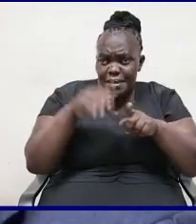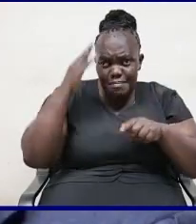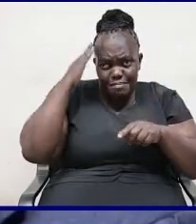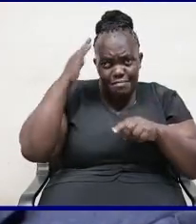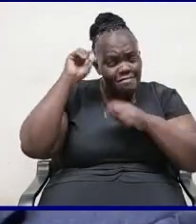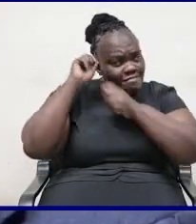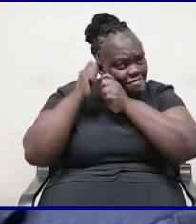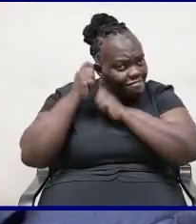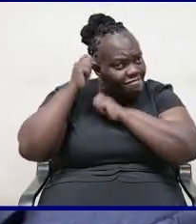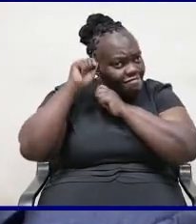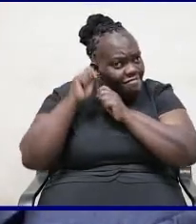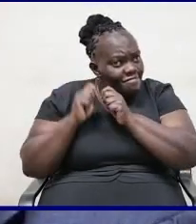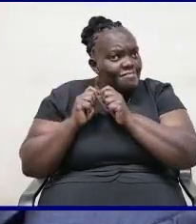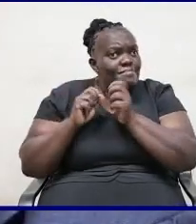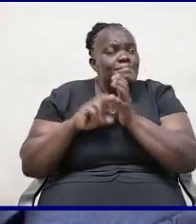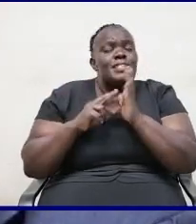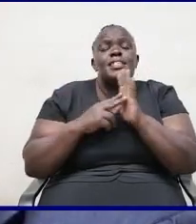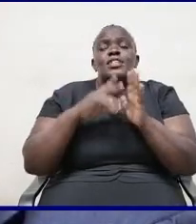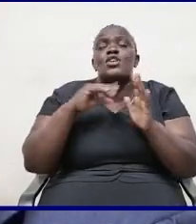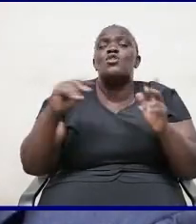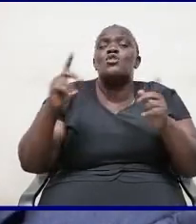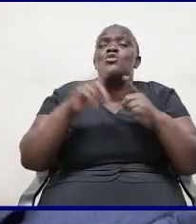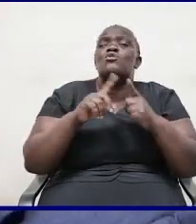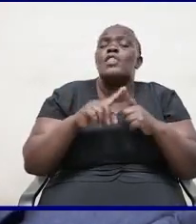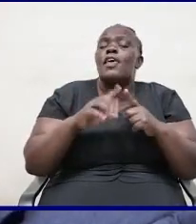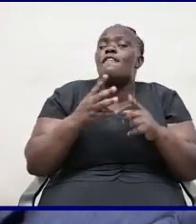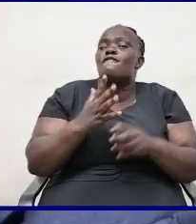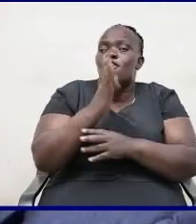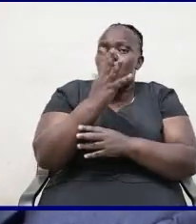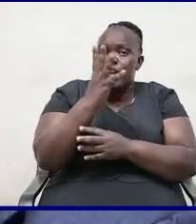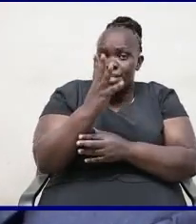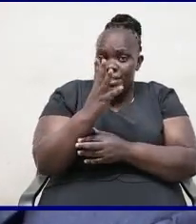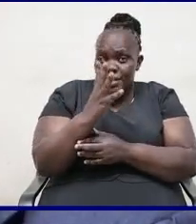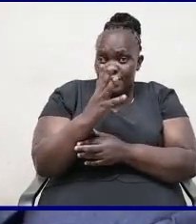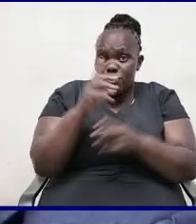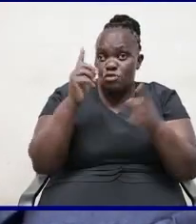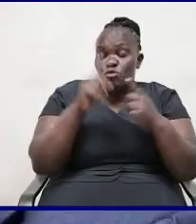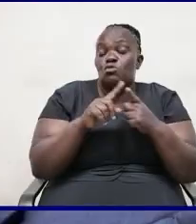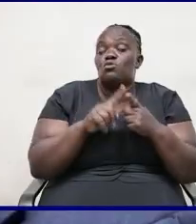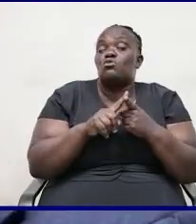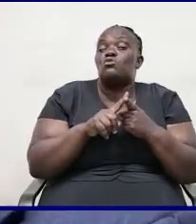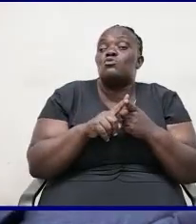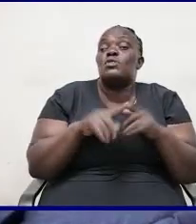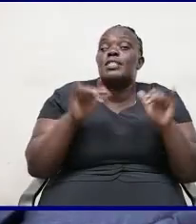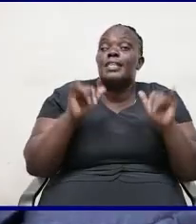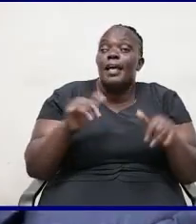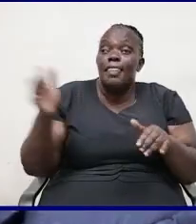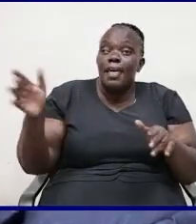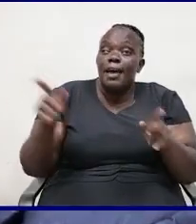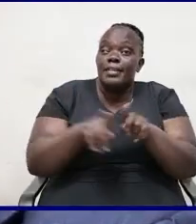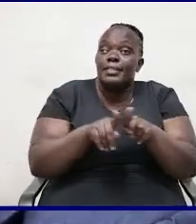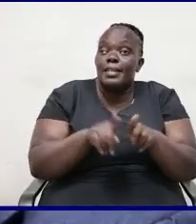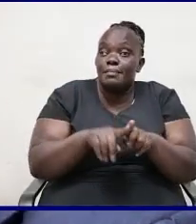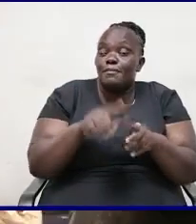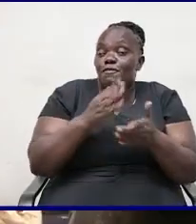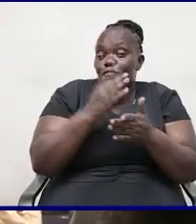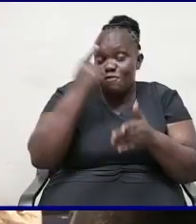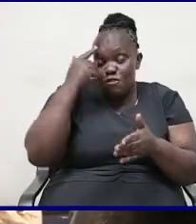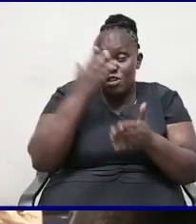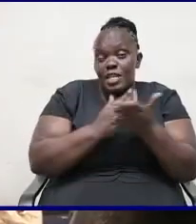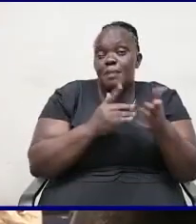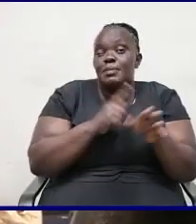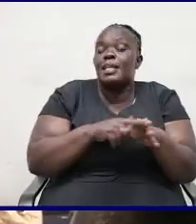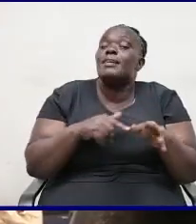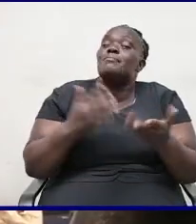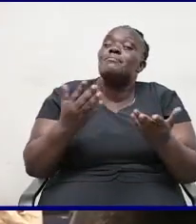hair? It means going to the forest or to to stay there in seclusion for some time as